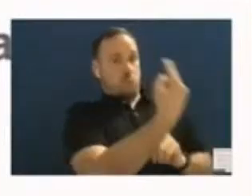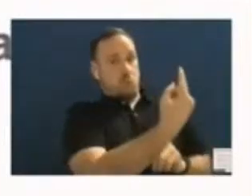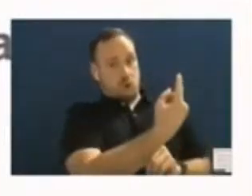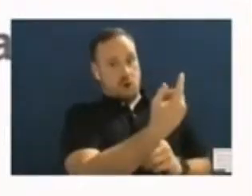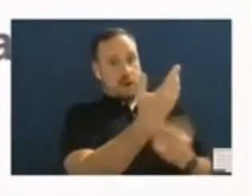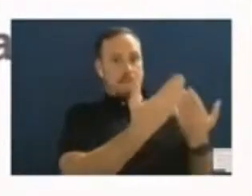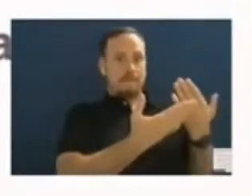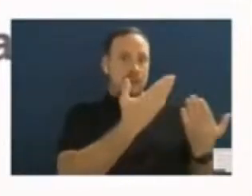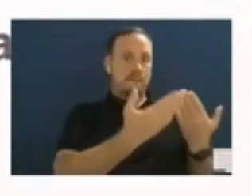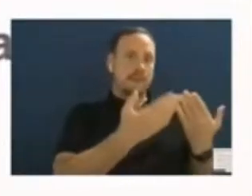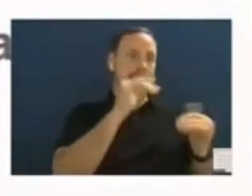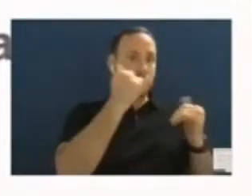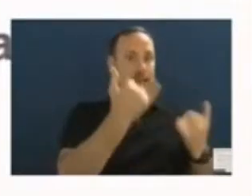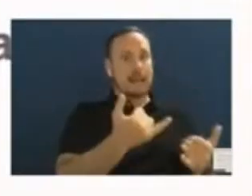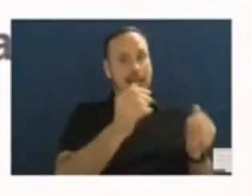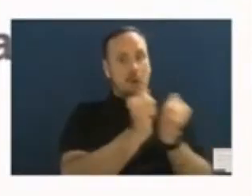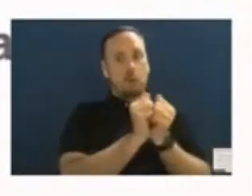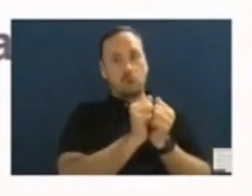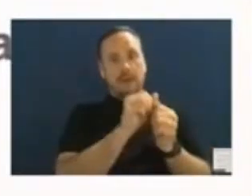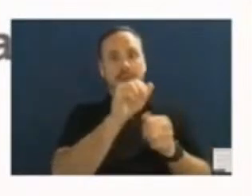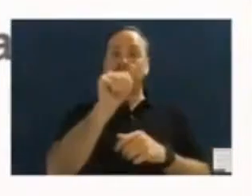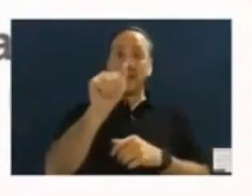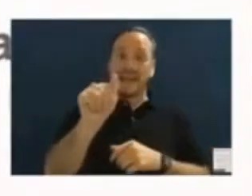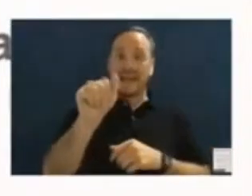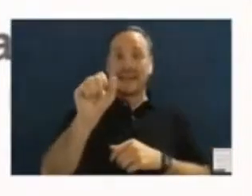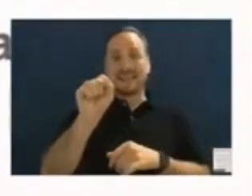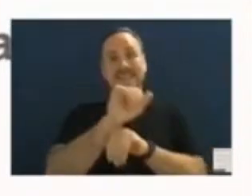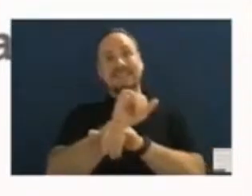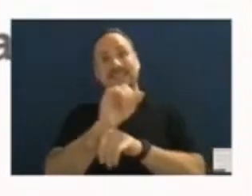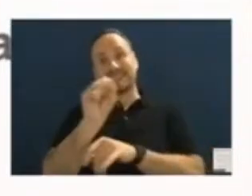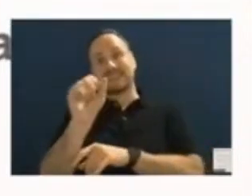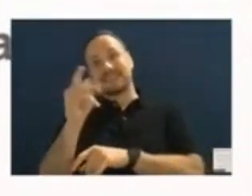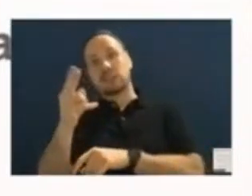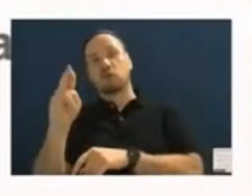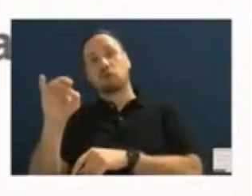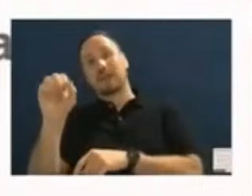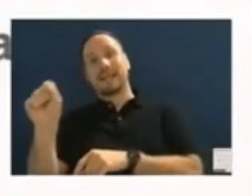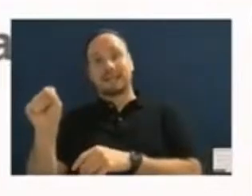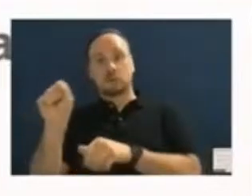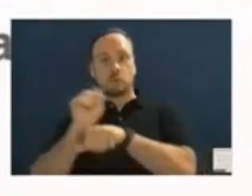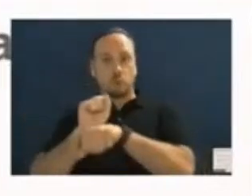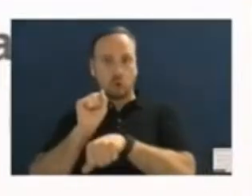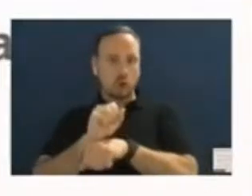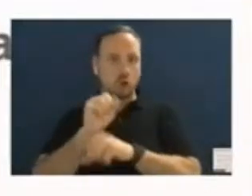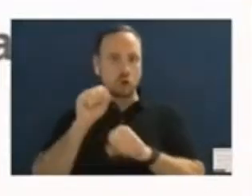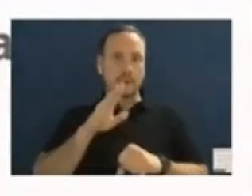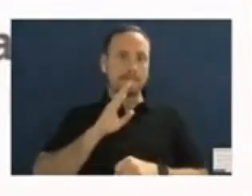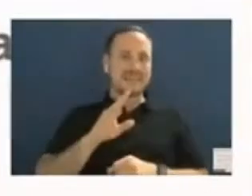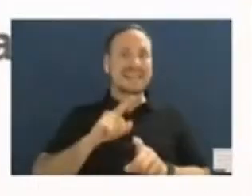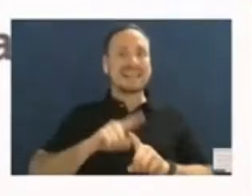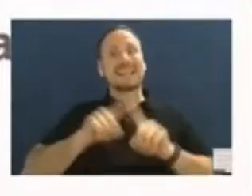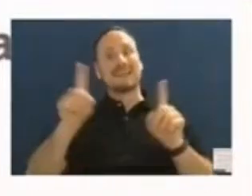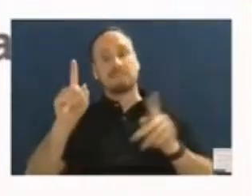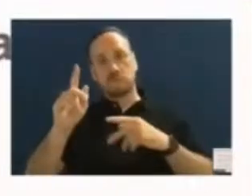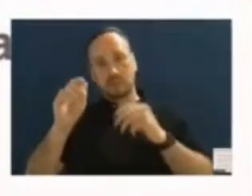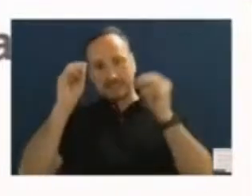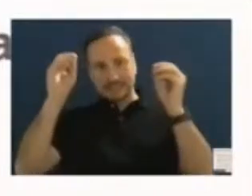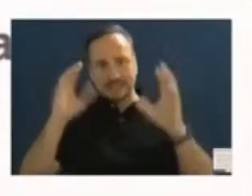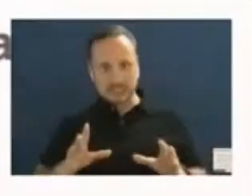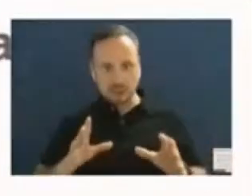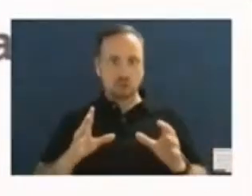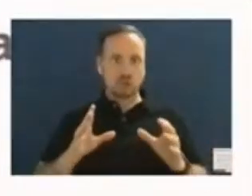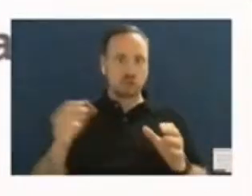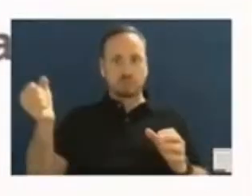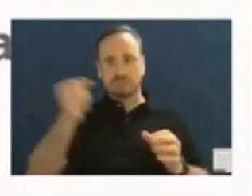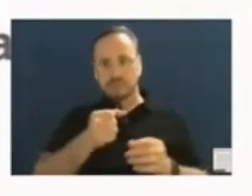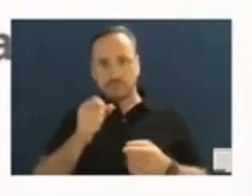asynchronously with a very different teacher on the same course and the same topic as a result of our schools being imaginative and creative to